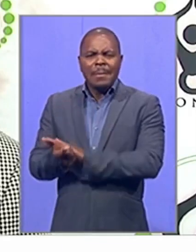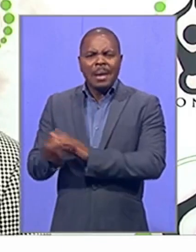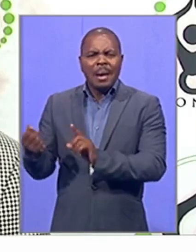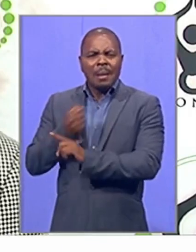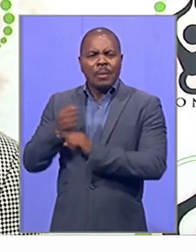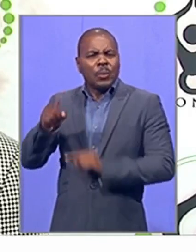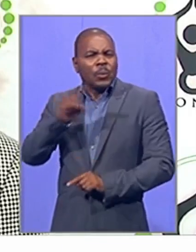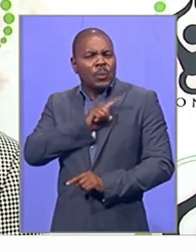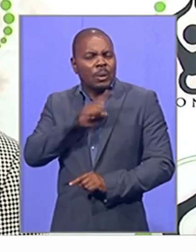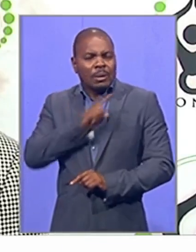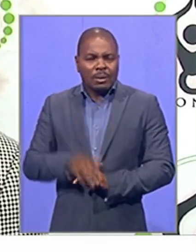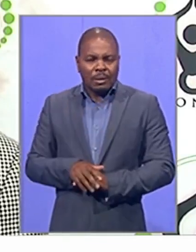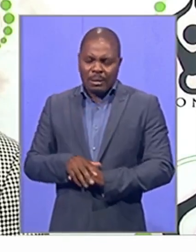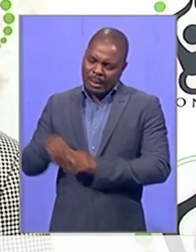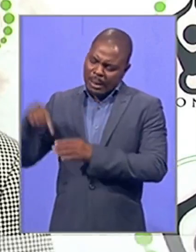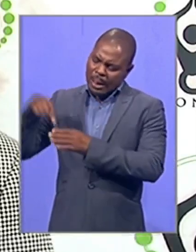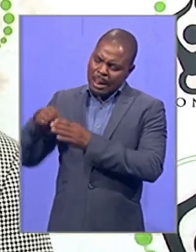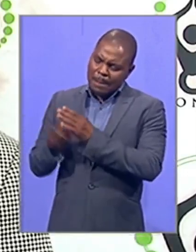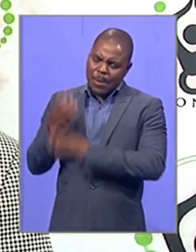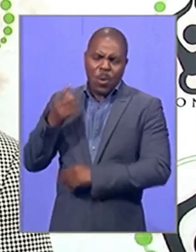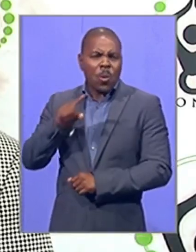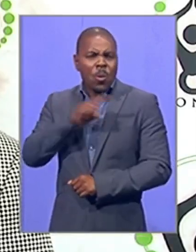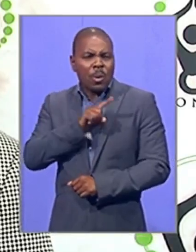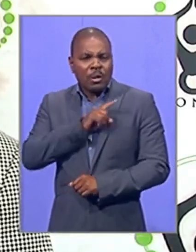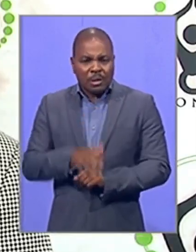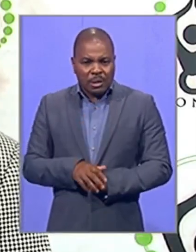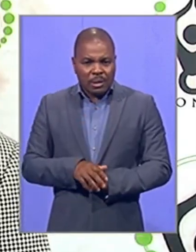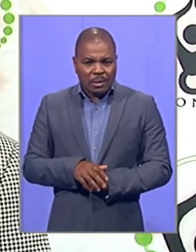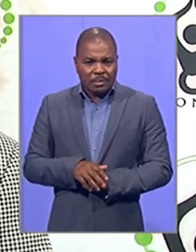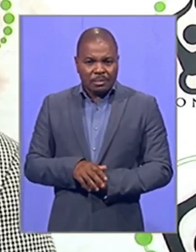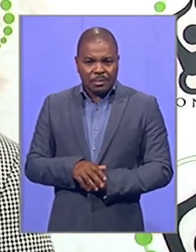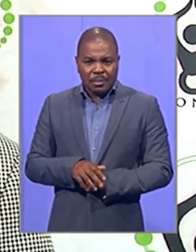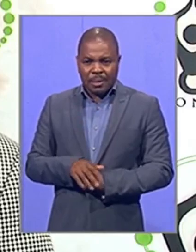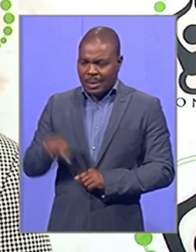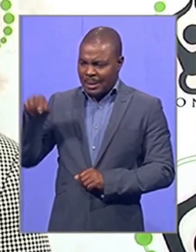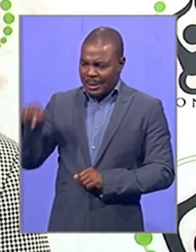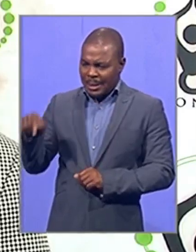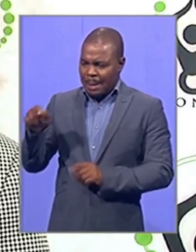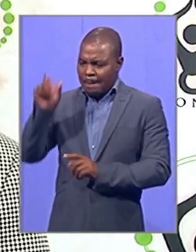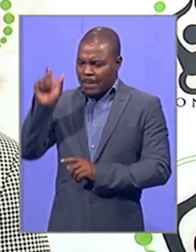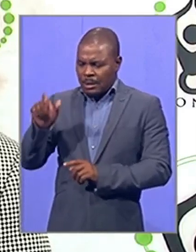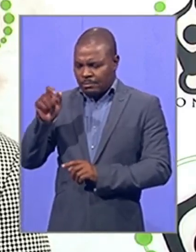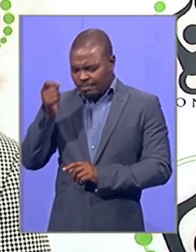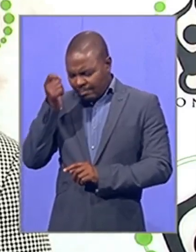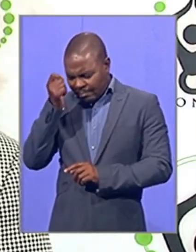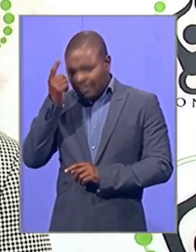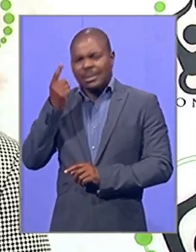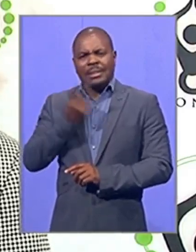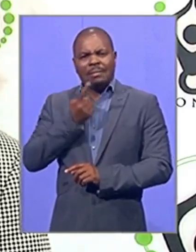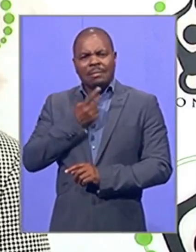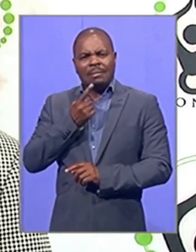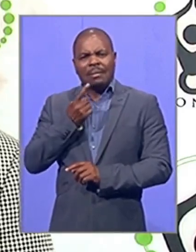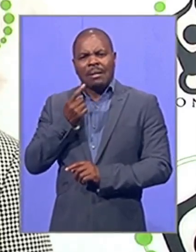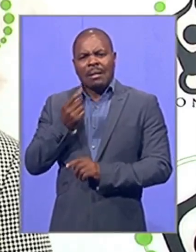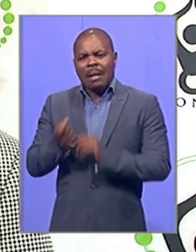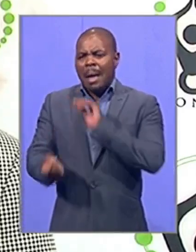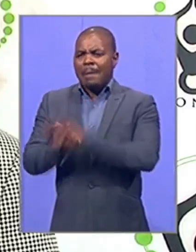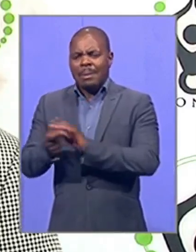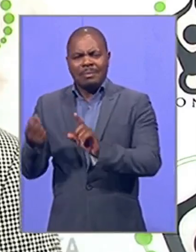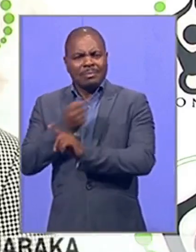abuse. The root cause means how was it triggered? And we need to look at it